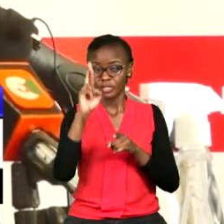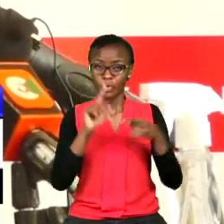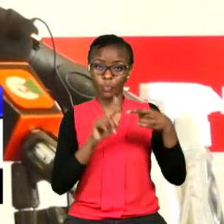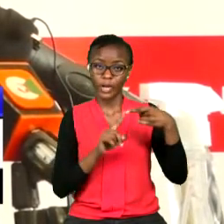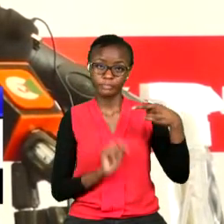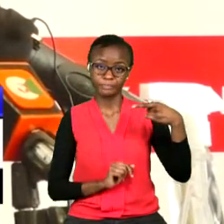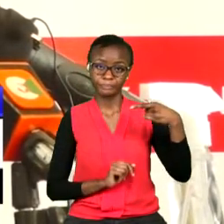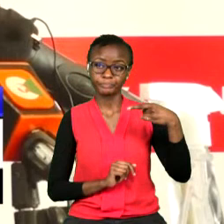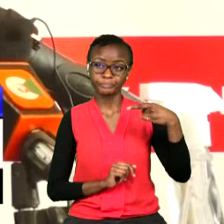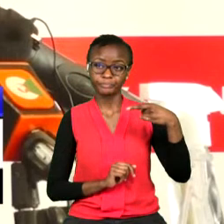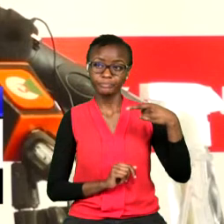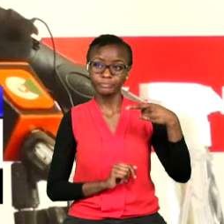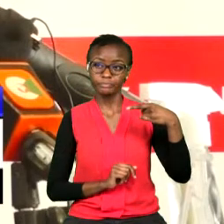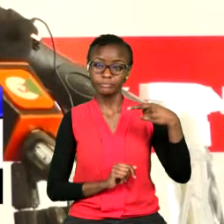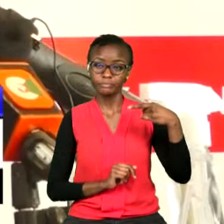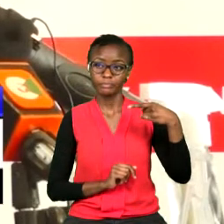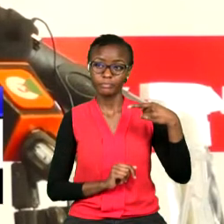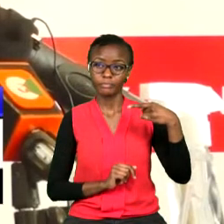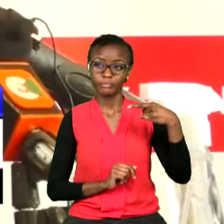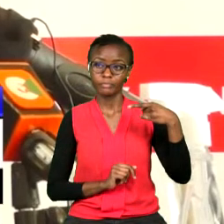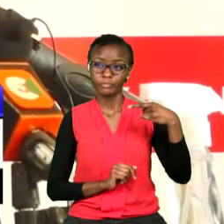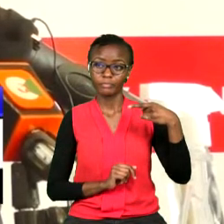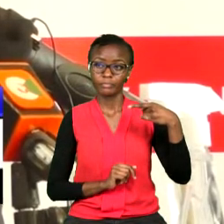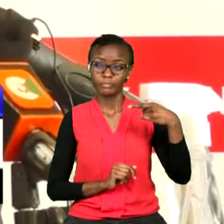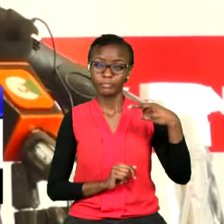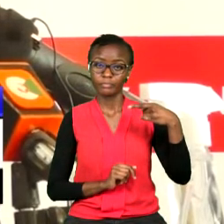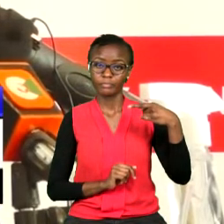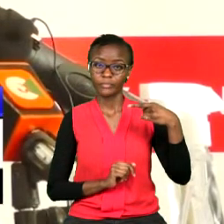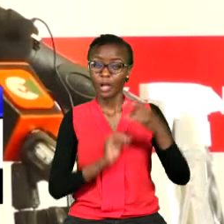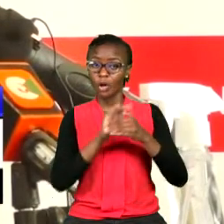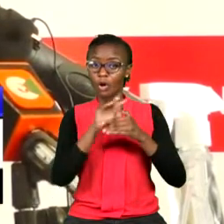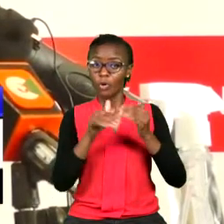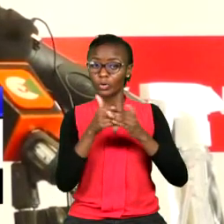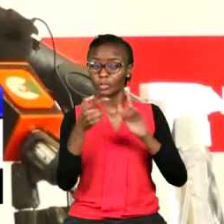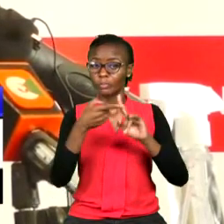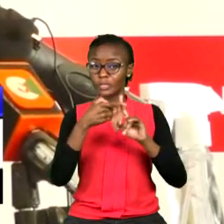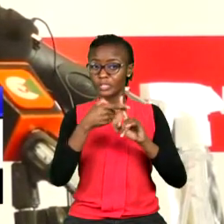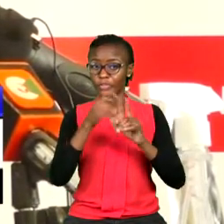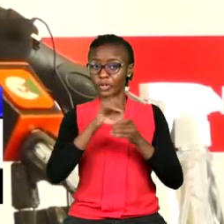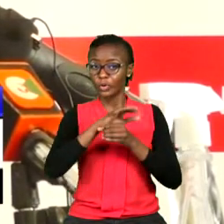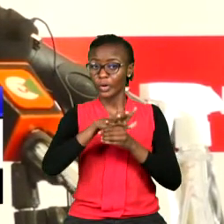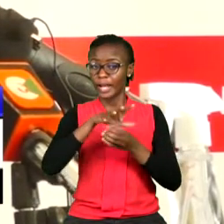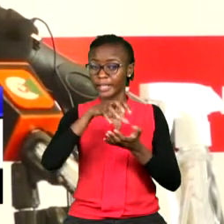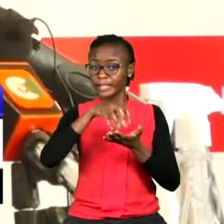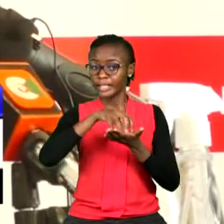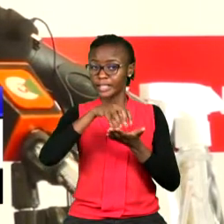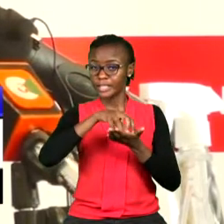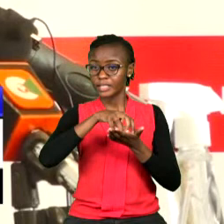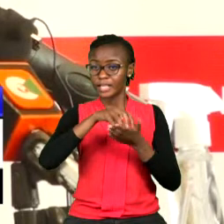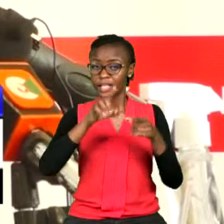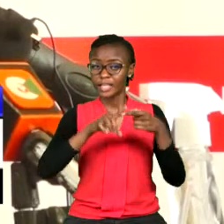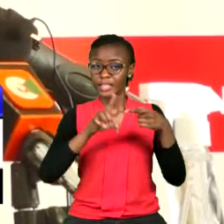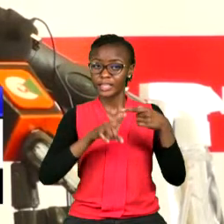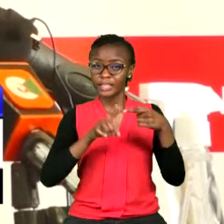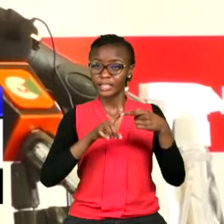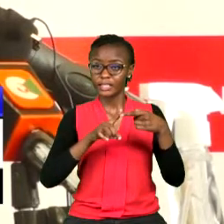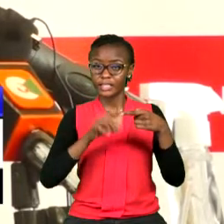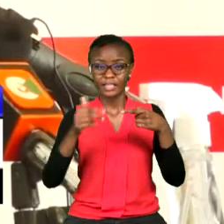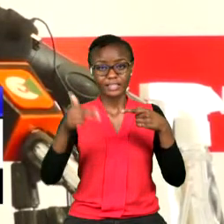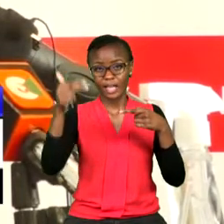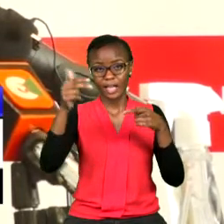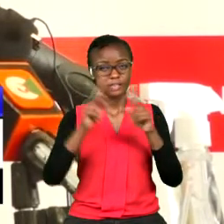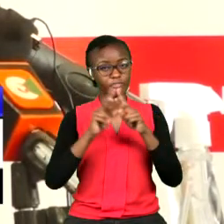that we are still, as far as the positivity rate is concerned, we are still above the WHO